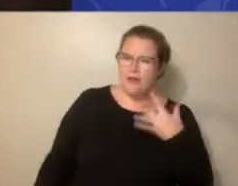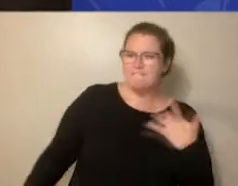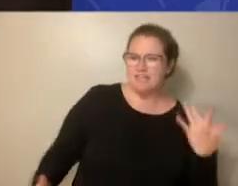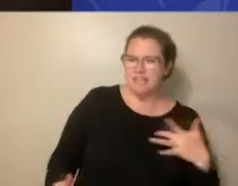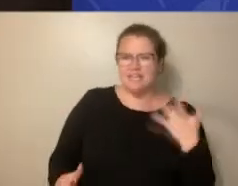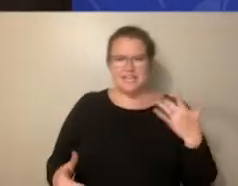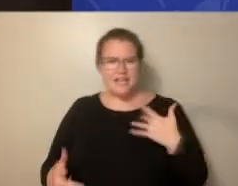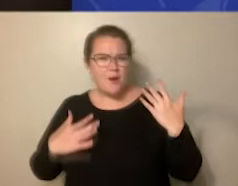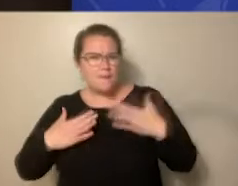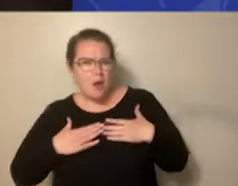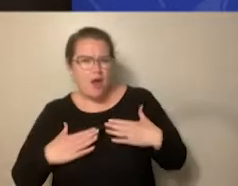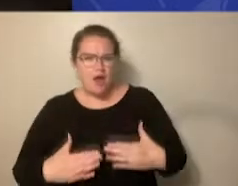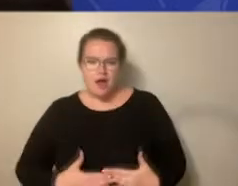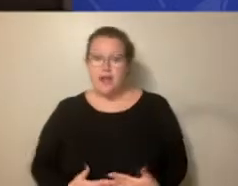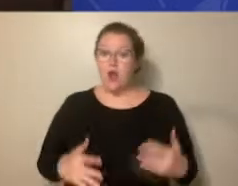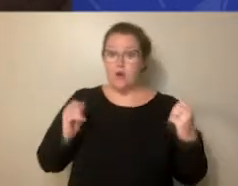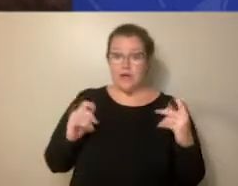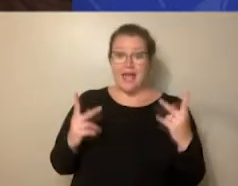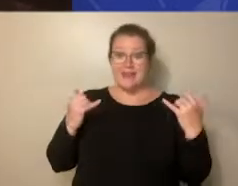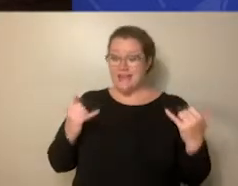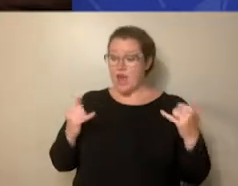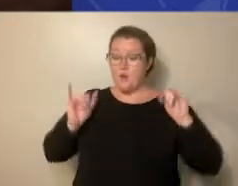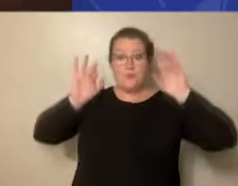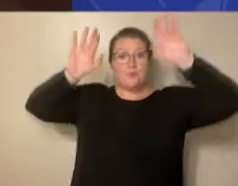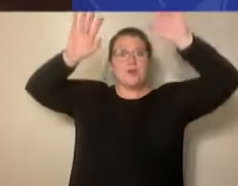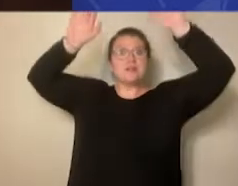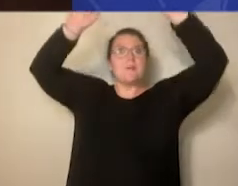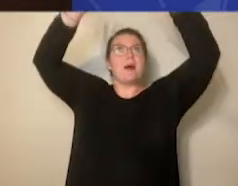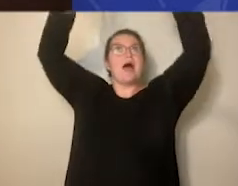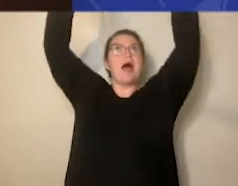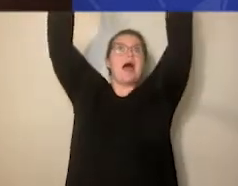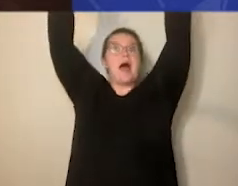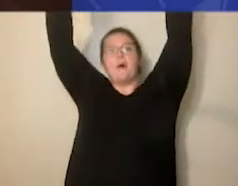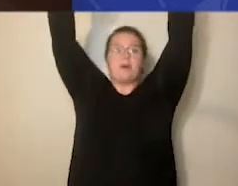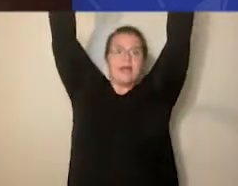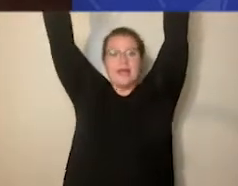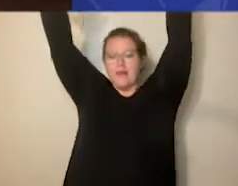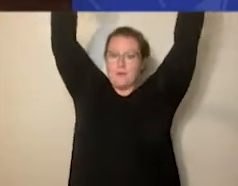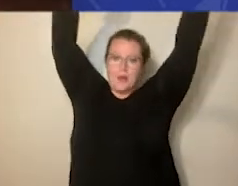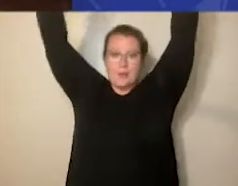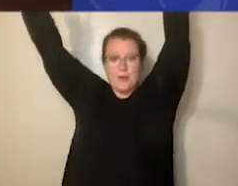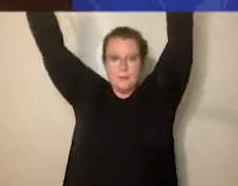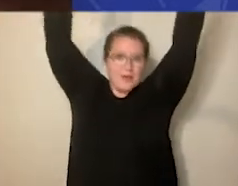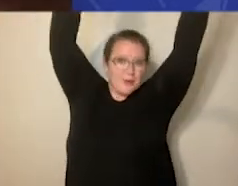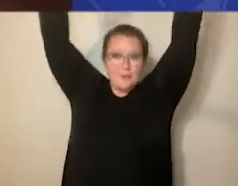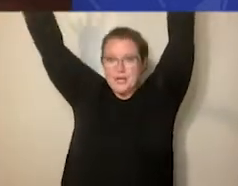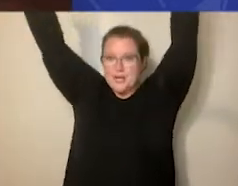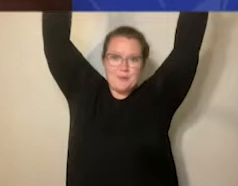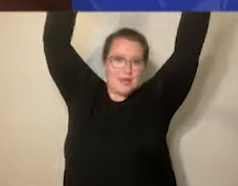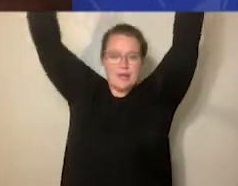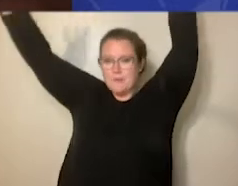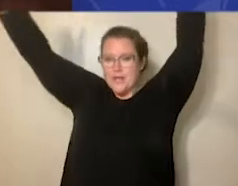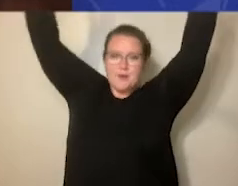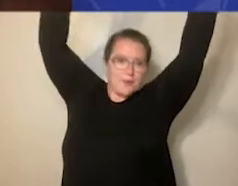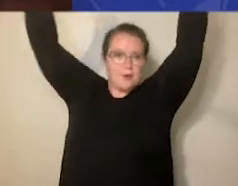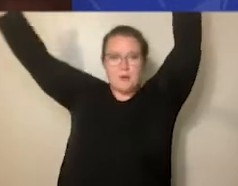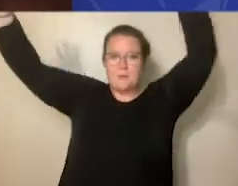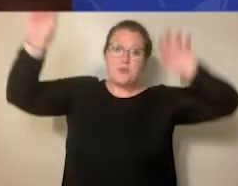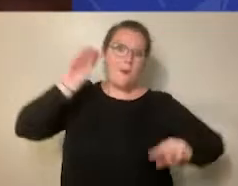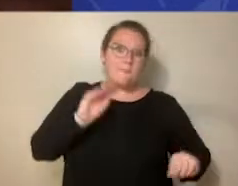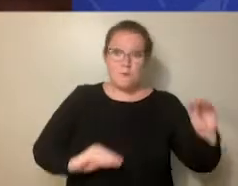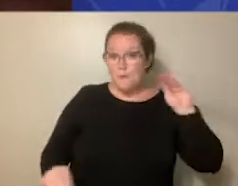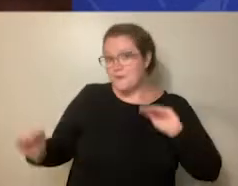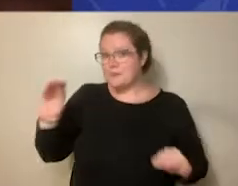your body. And now, everybody, reach up high, wiggle on up high. Wiggle, wiggle, wiggle, wiggle. We're